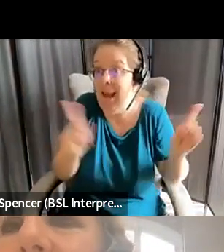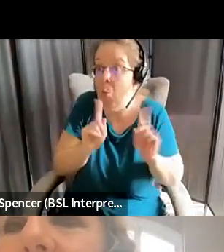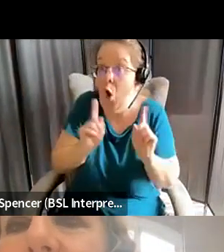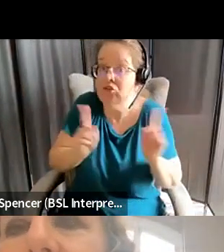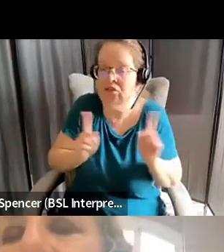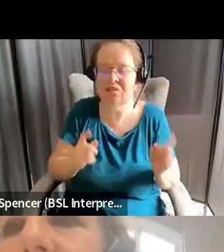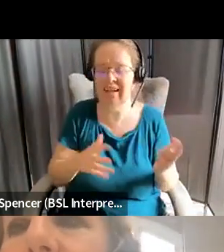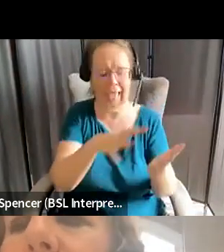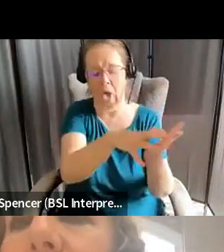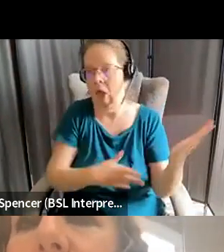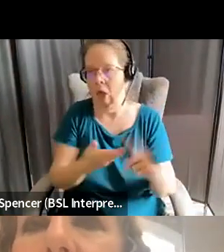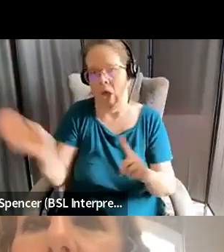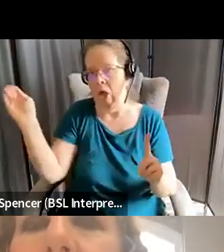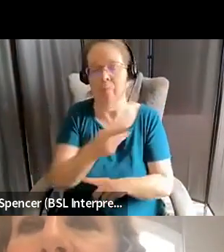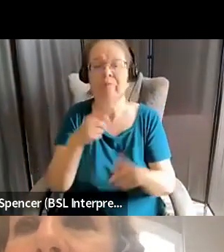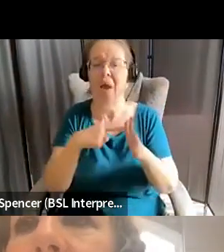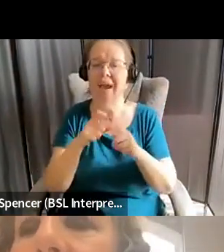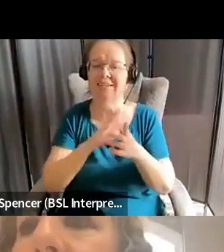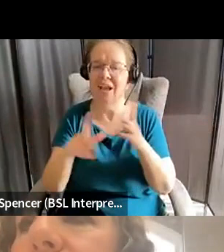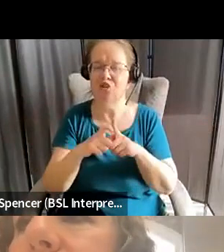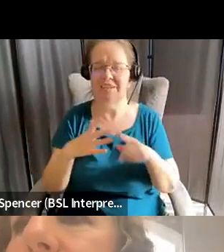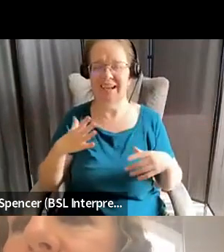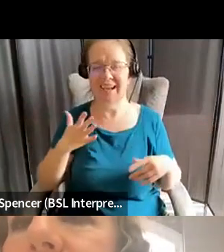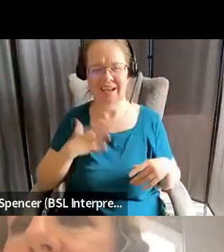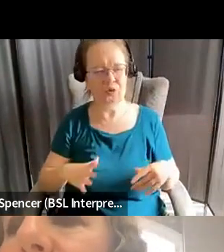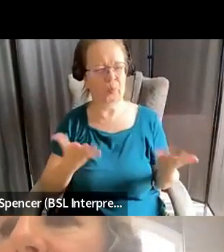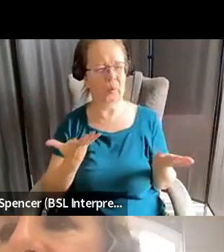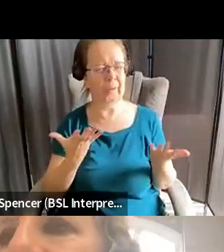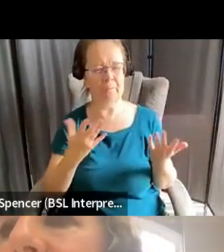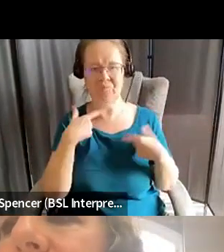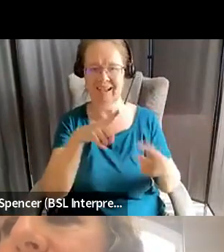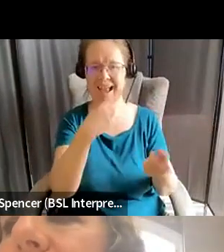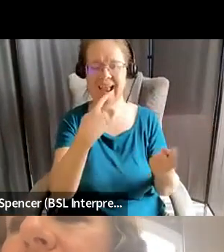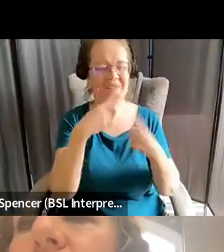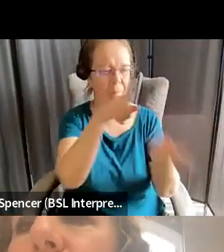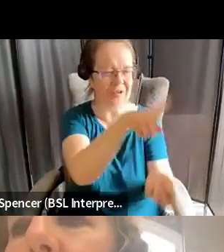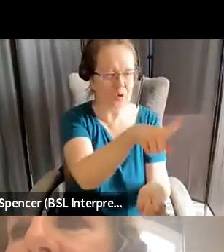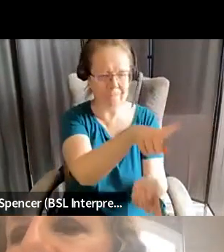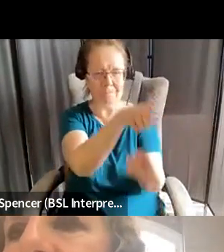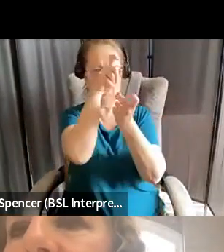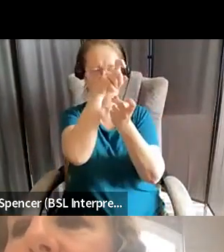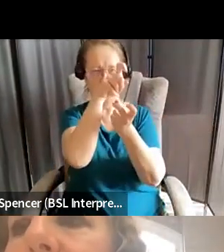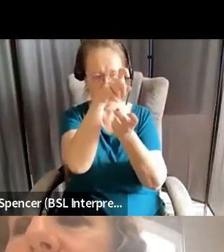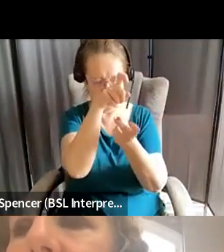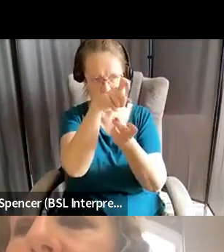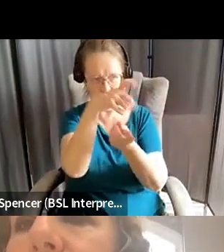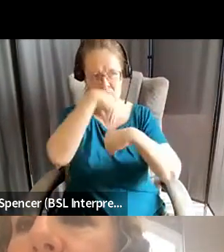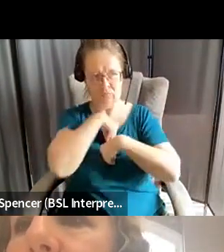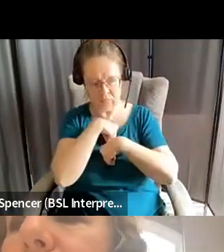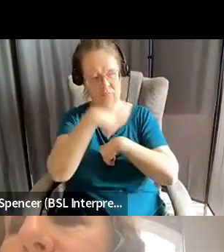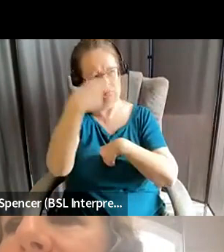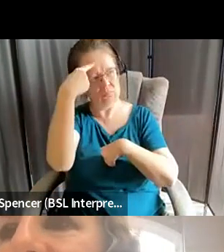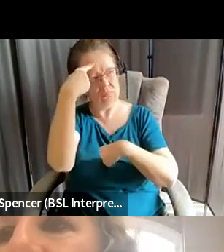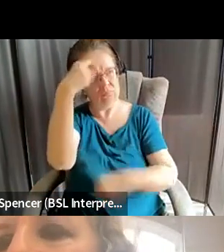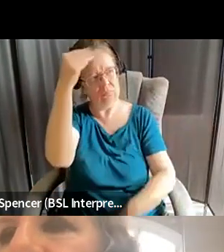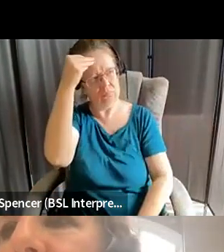of stuff around ADHD is around the ability to take information in, to store information in, my